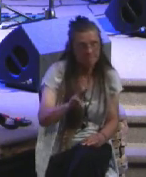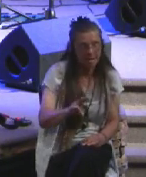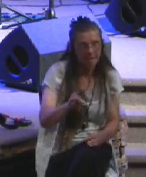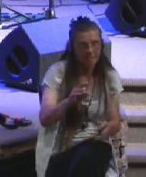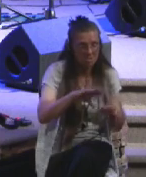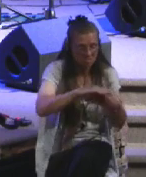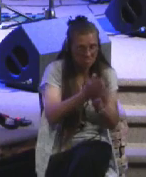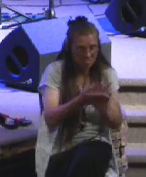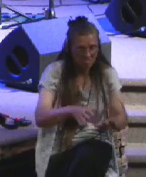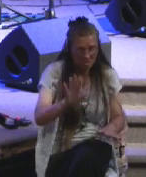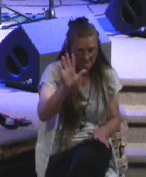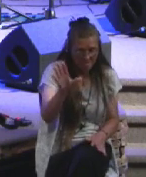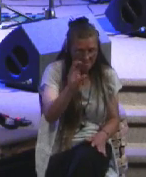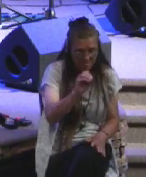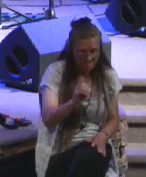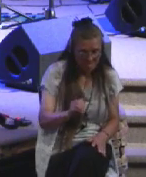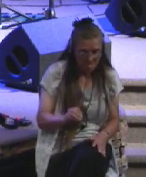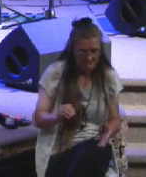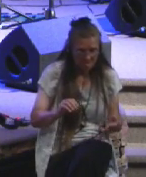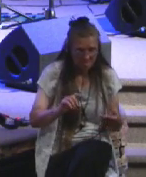thieves, 50 prostitutes,